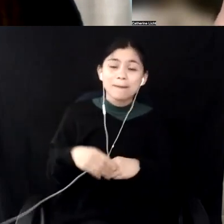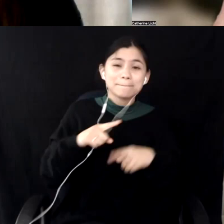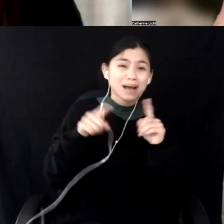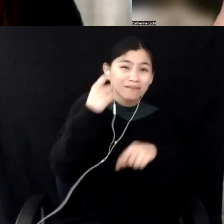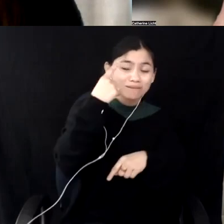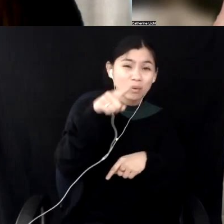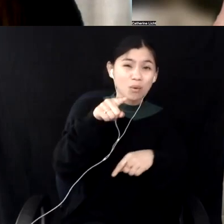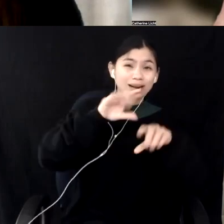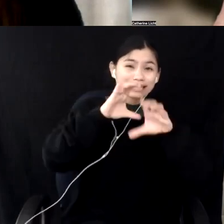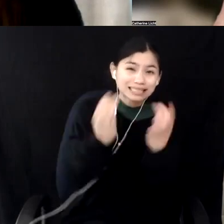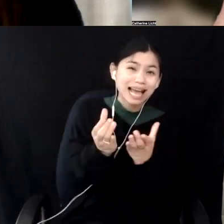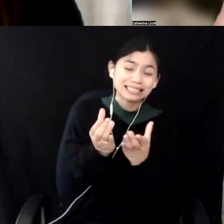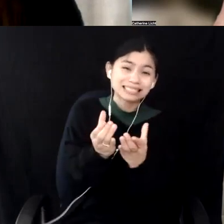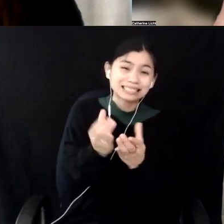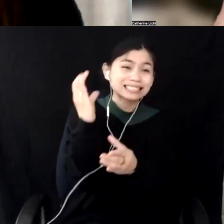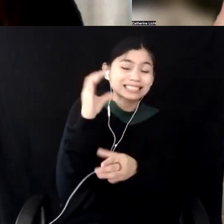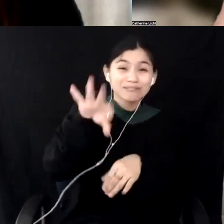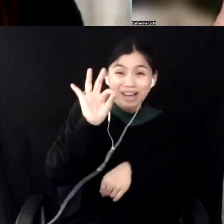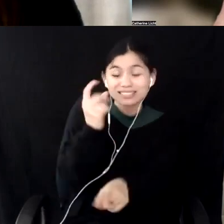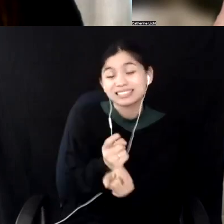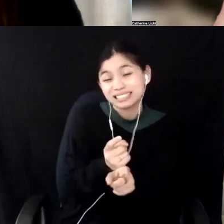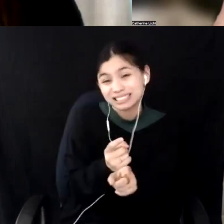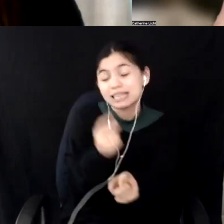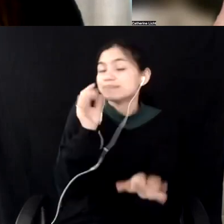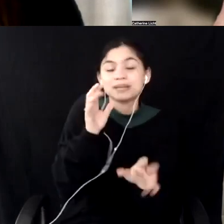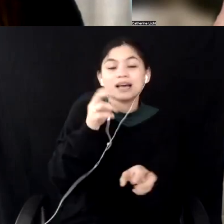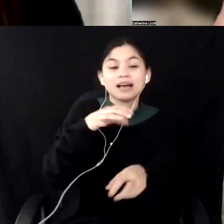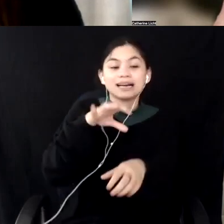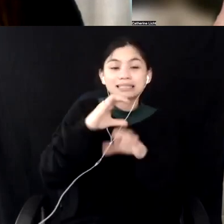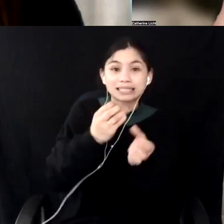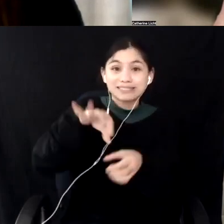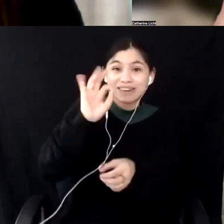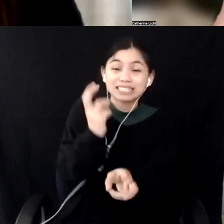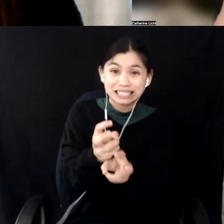to find. What two of my families do is